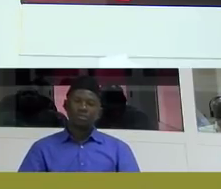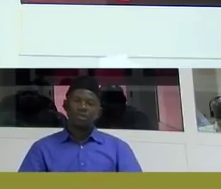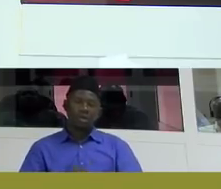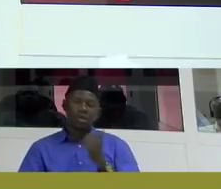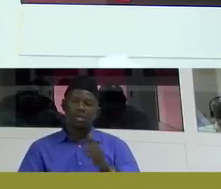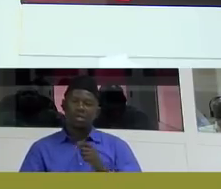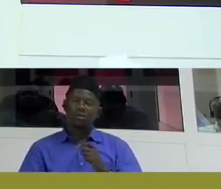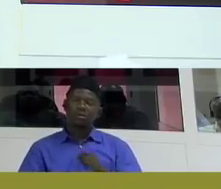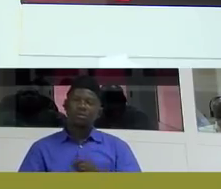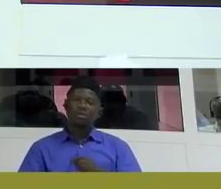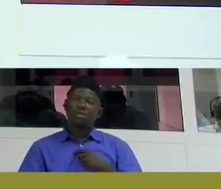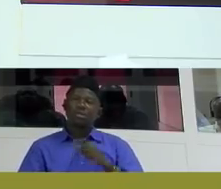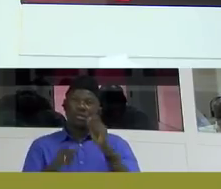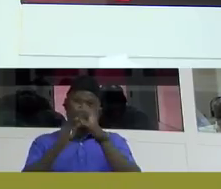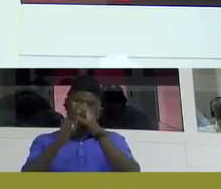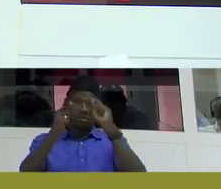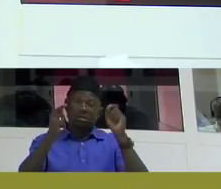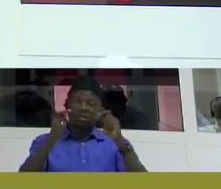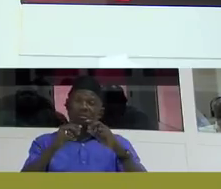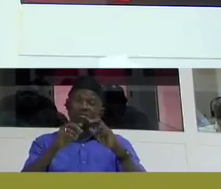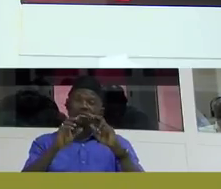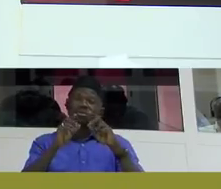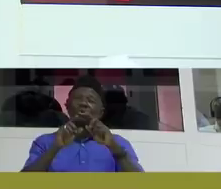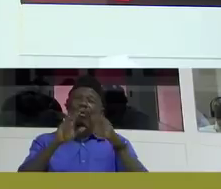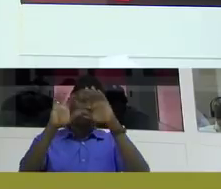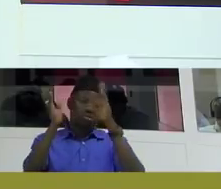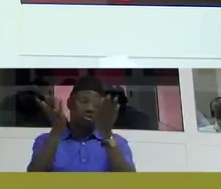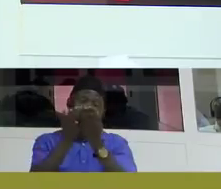places, Gambia is an Islamic state,